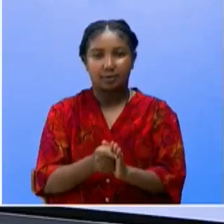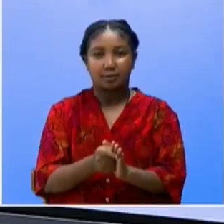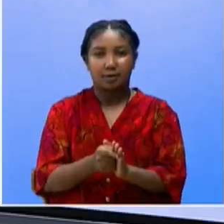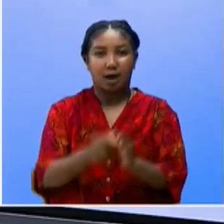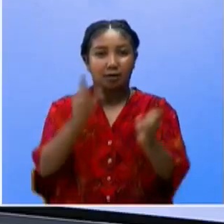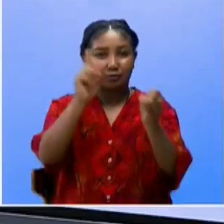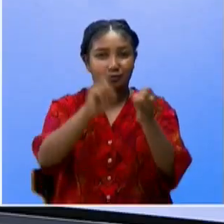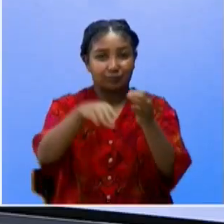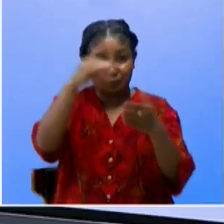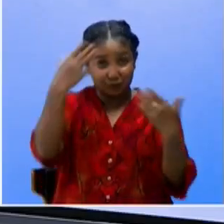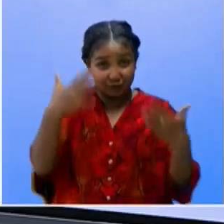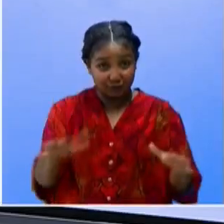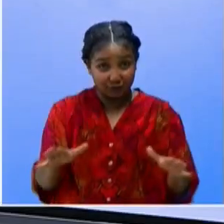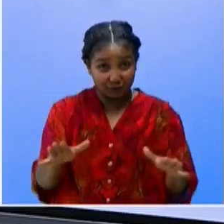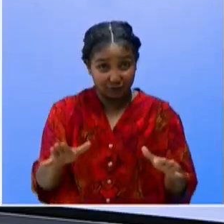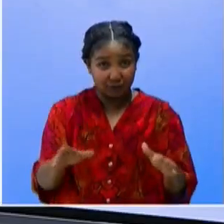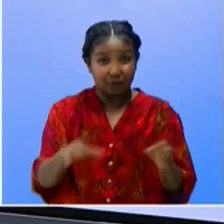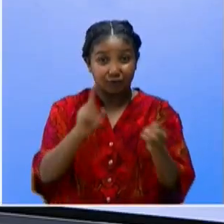the end of this